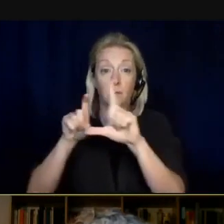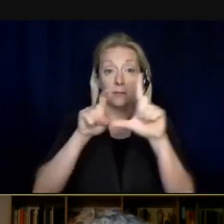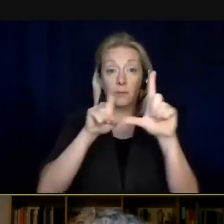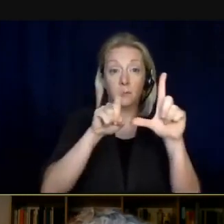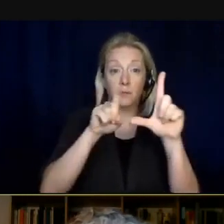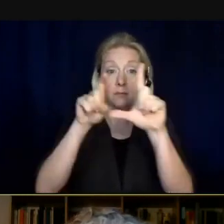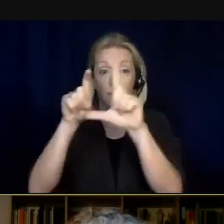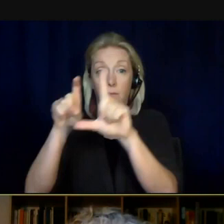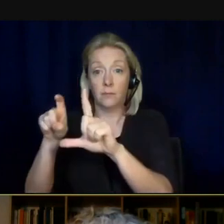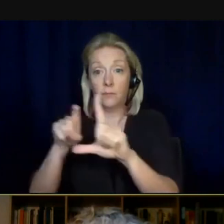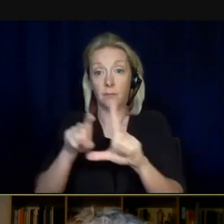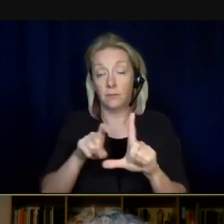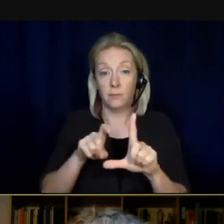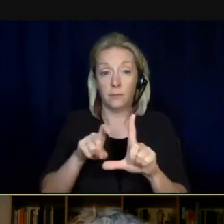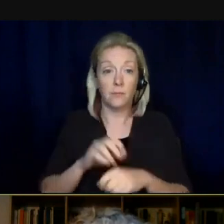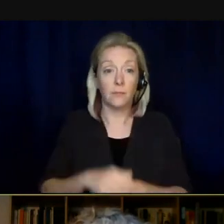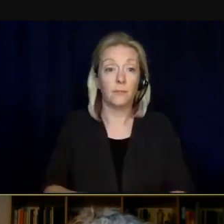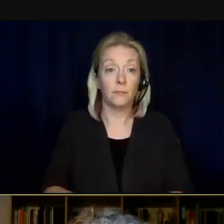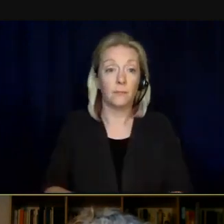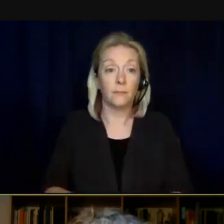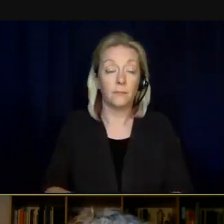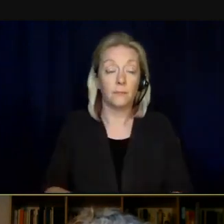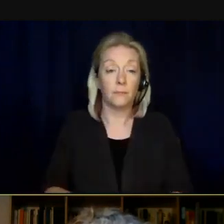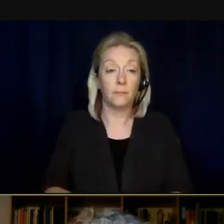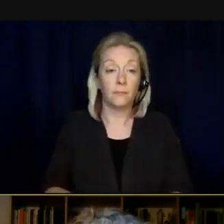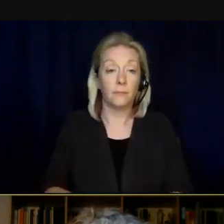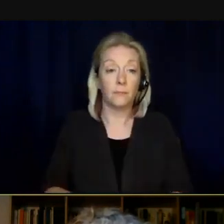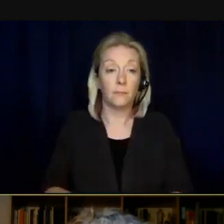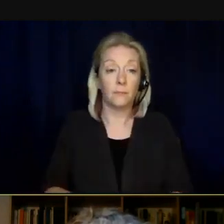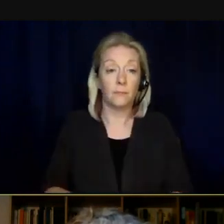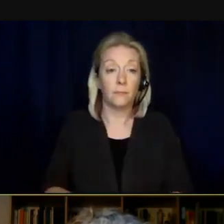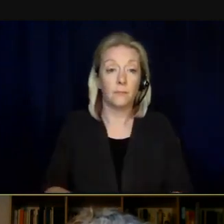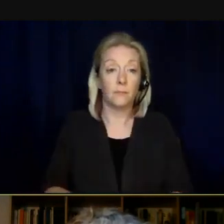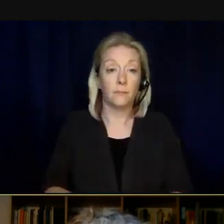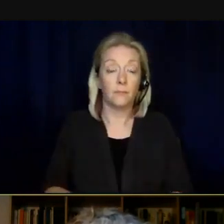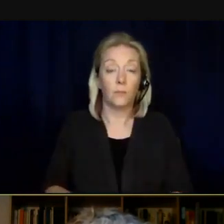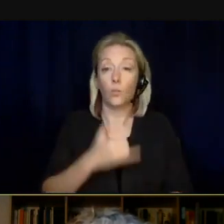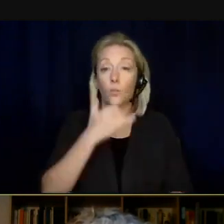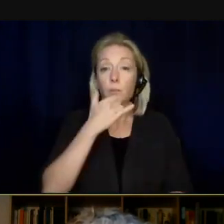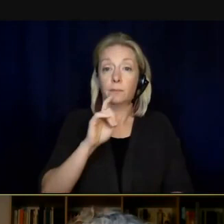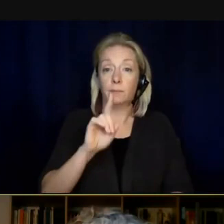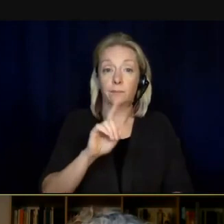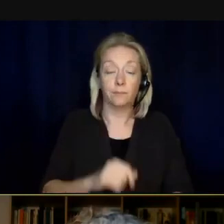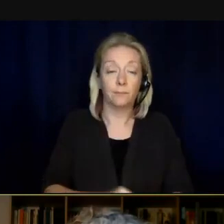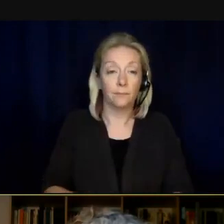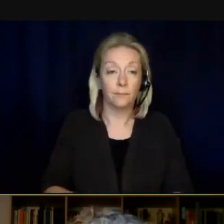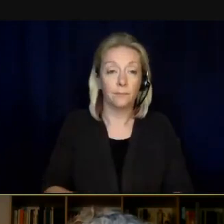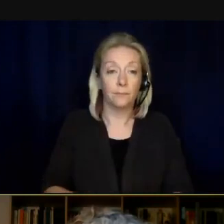okay, let's see. So here, if I want this image, whoops, I'm in a loop.